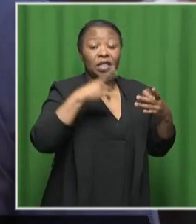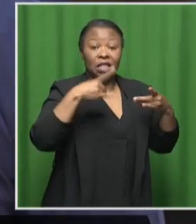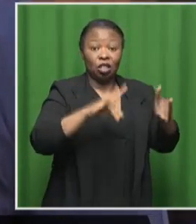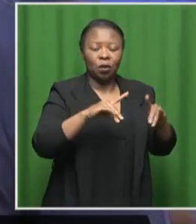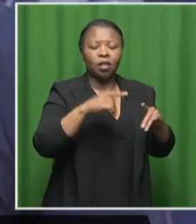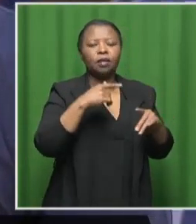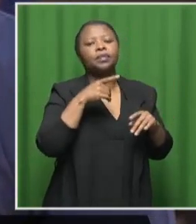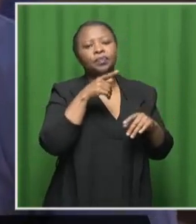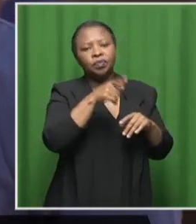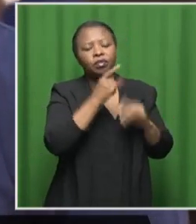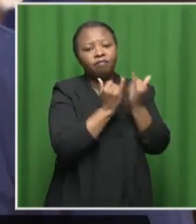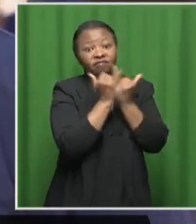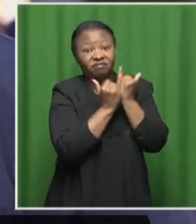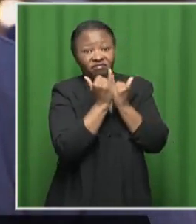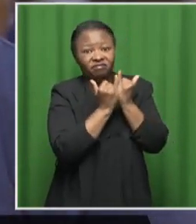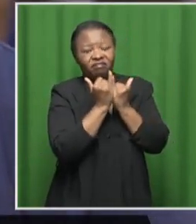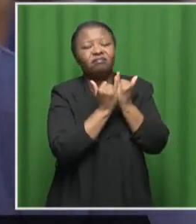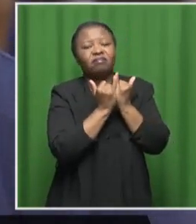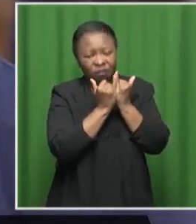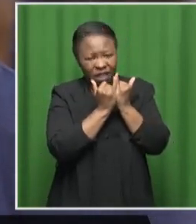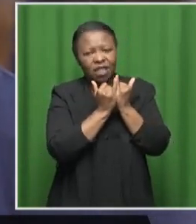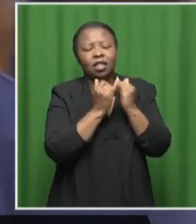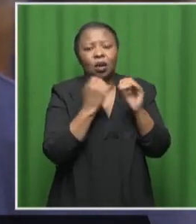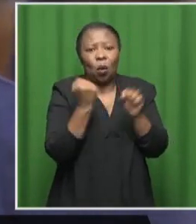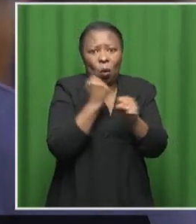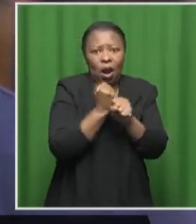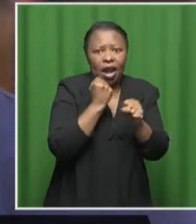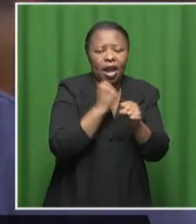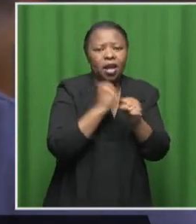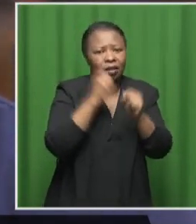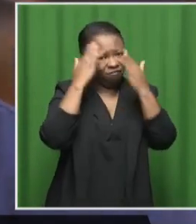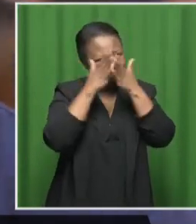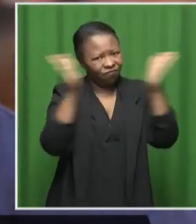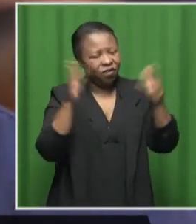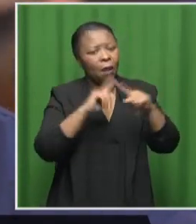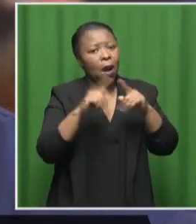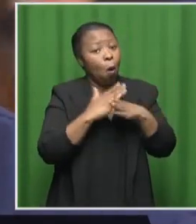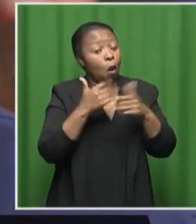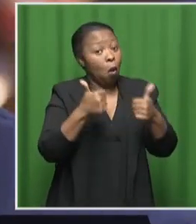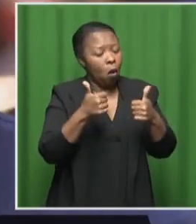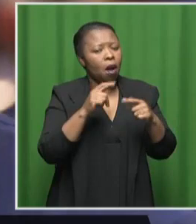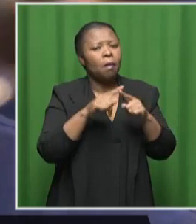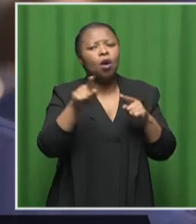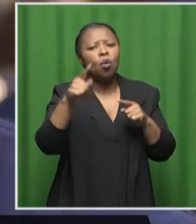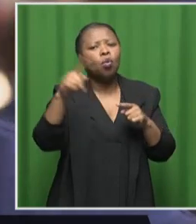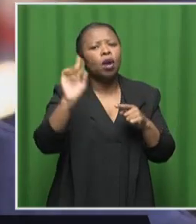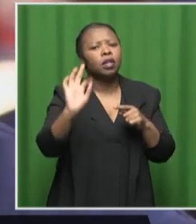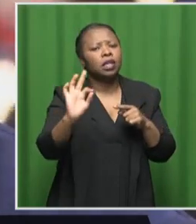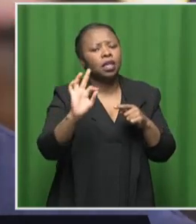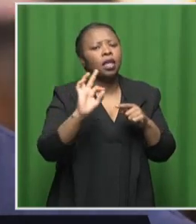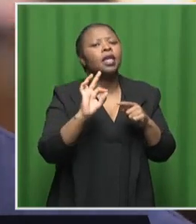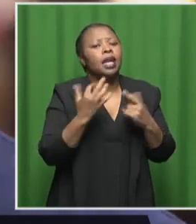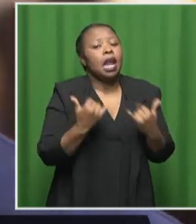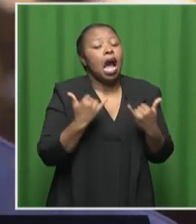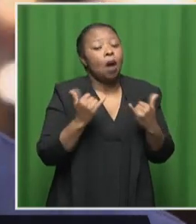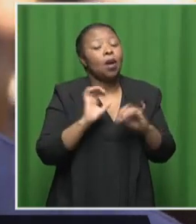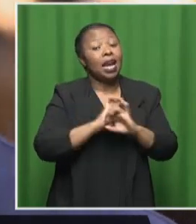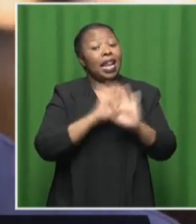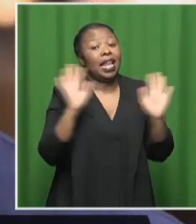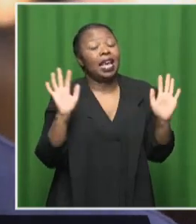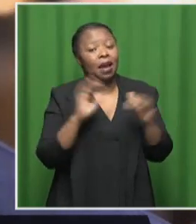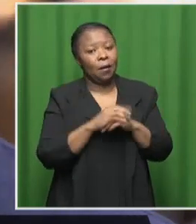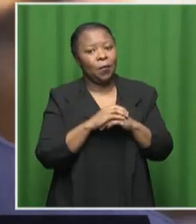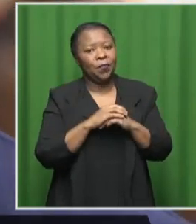the contestation has been robust but constructive. And you're quite correct. It's quite clear that the level